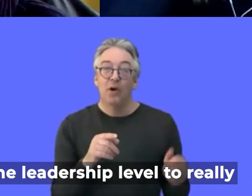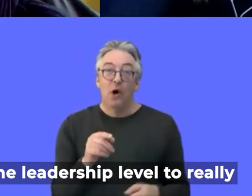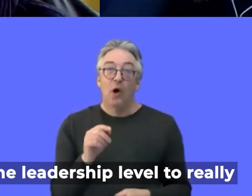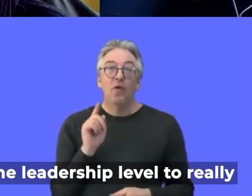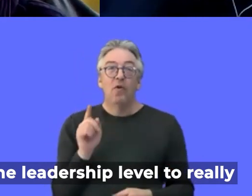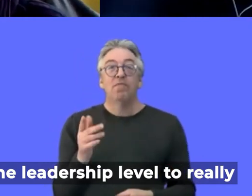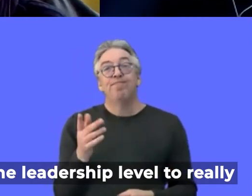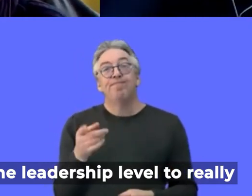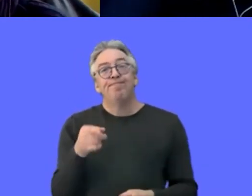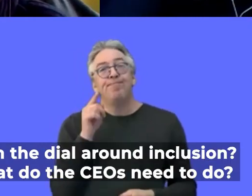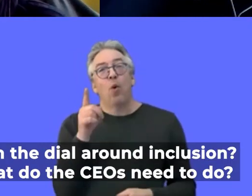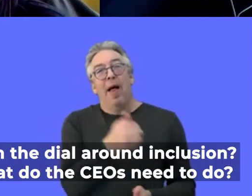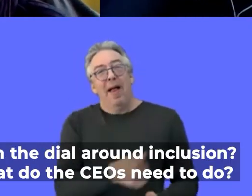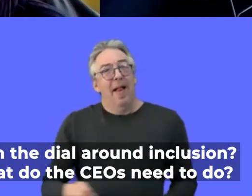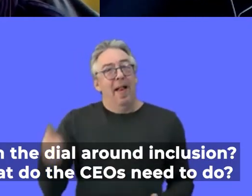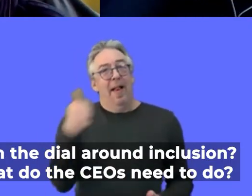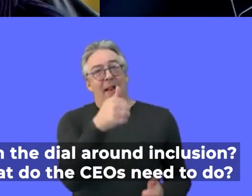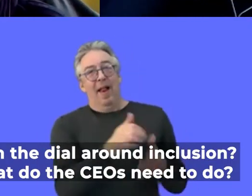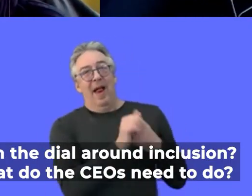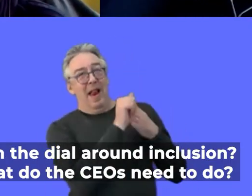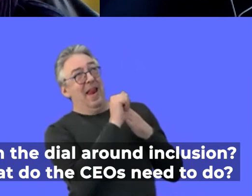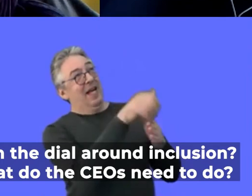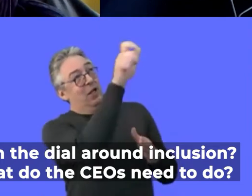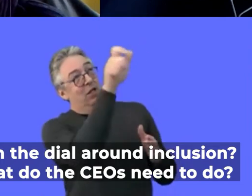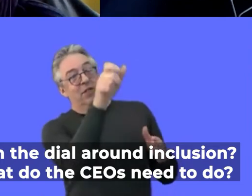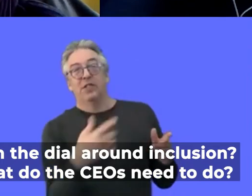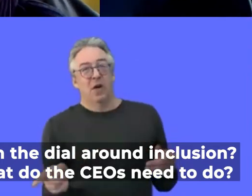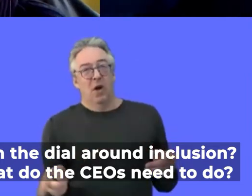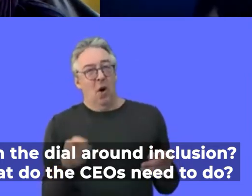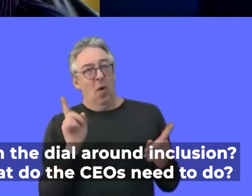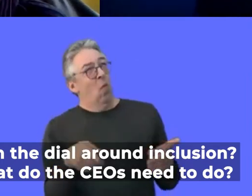to really push the dial around inclusion?